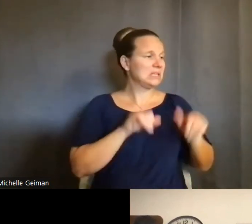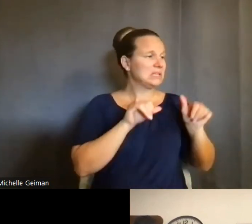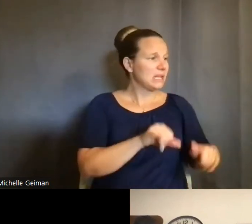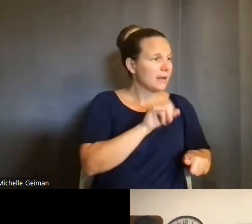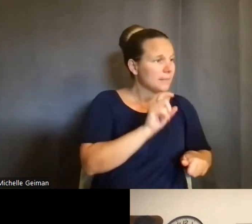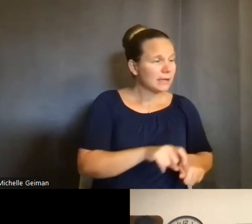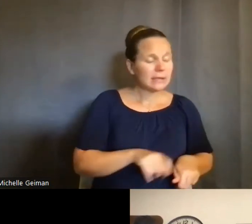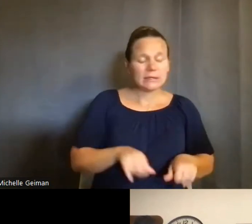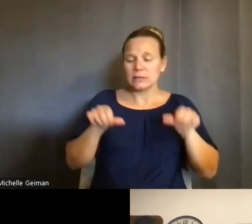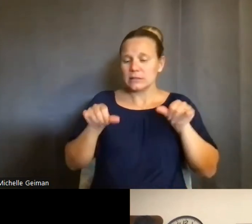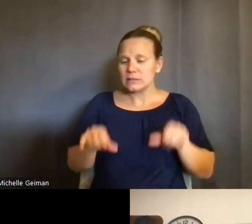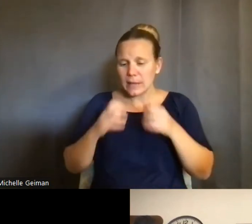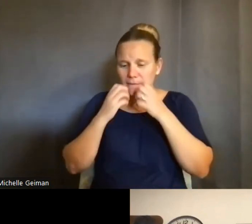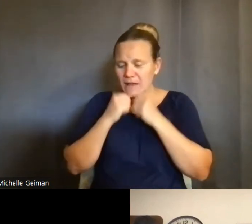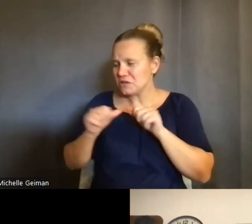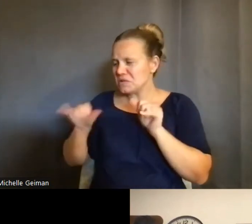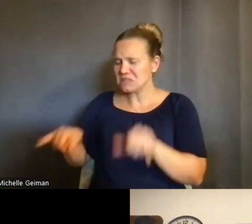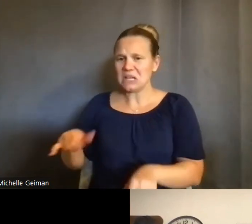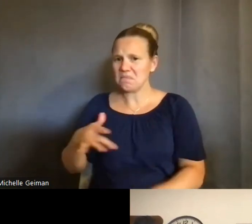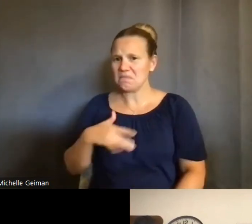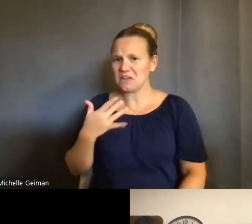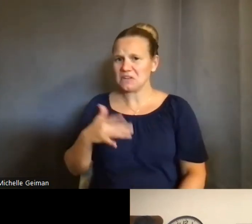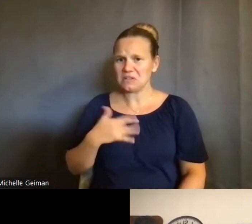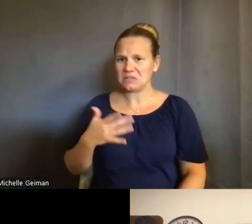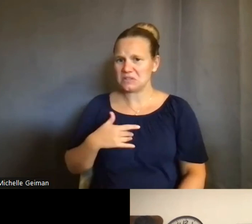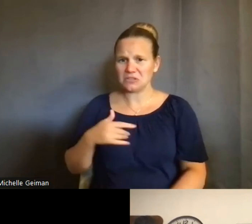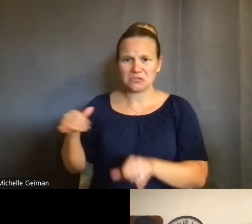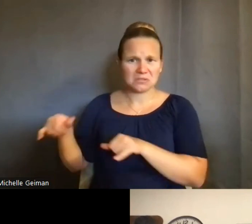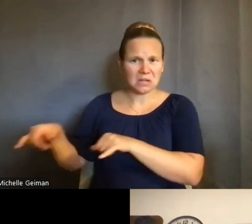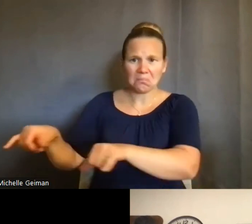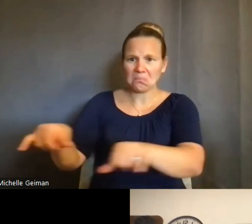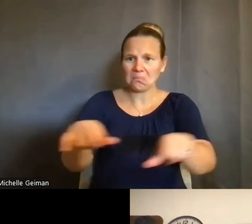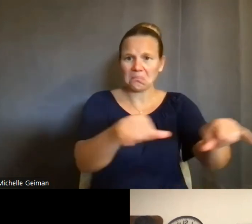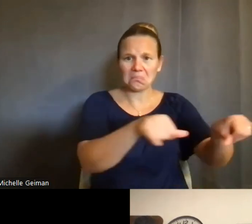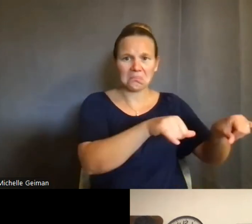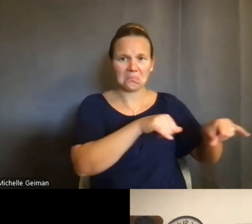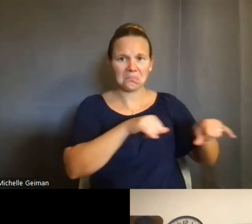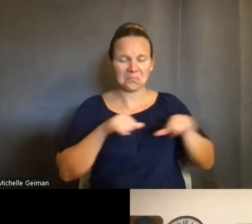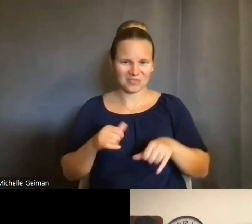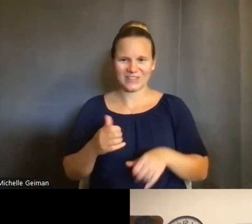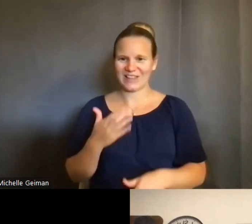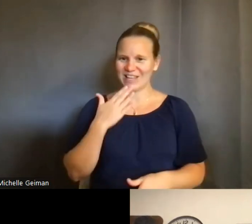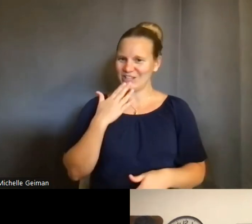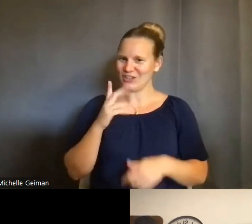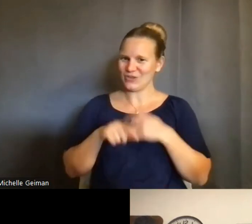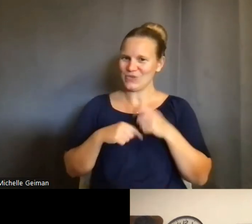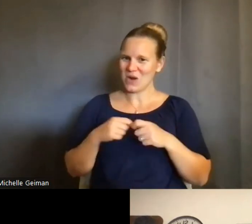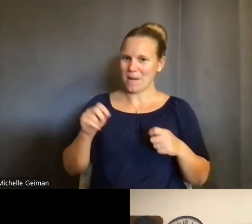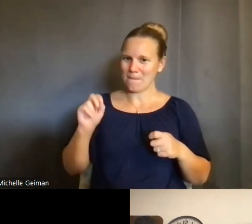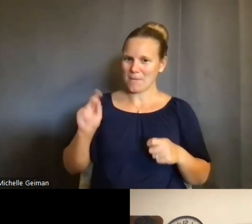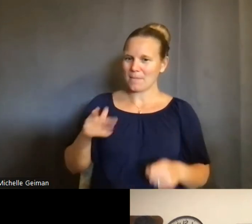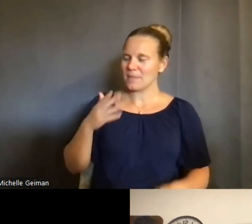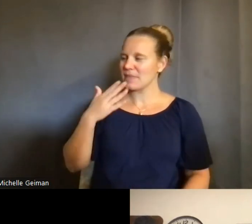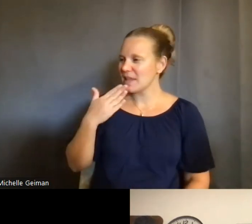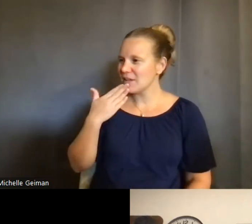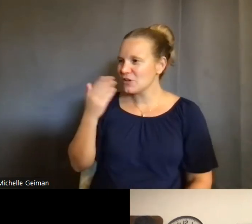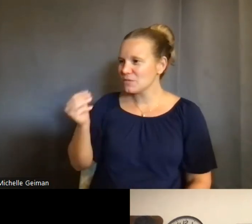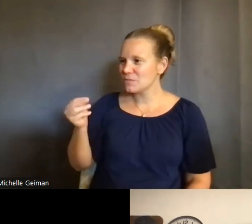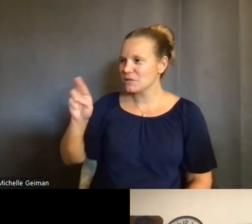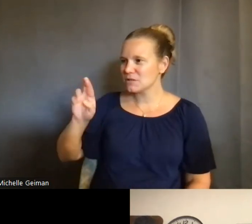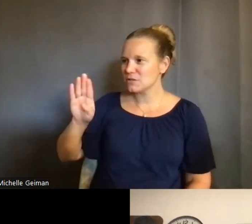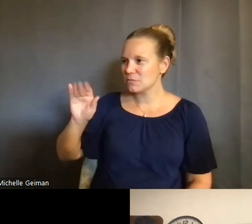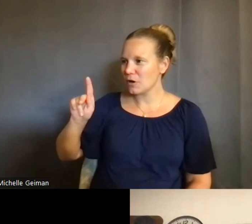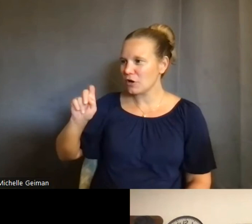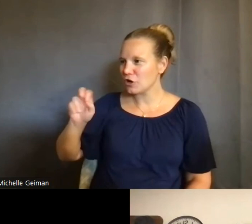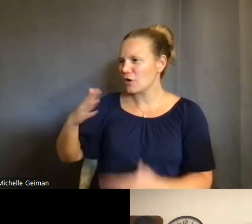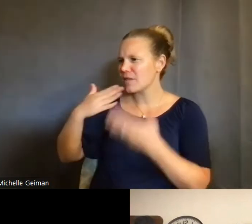same feelings, and the same process. So good way to wrap it up. Mr. Barker, I want to thank you so much for all of